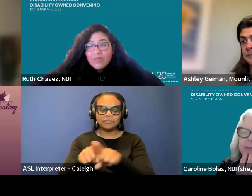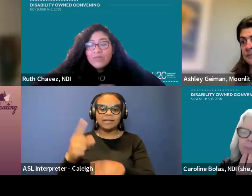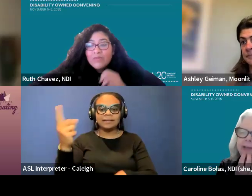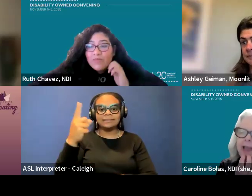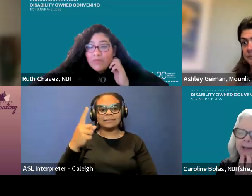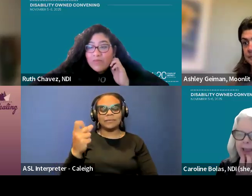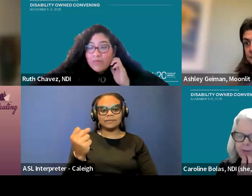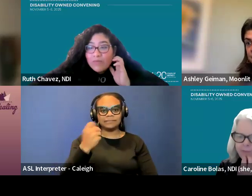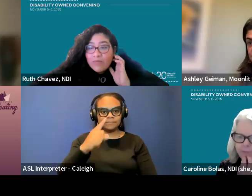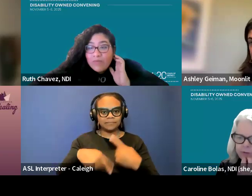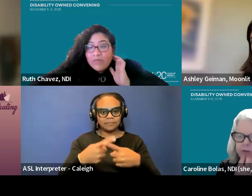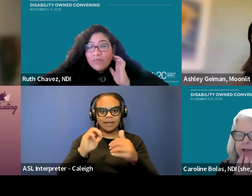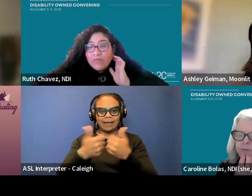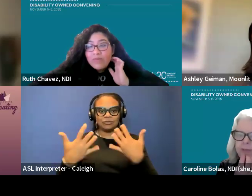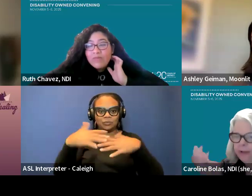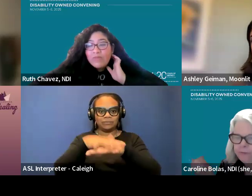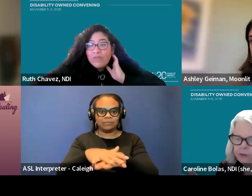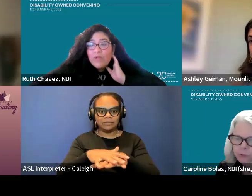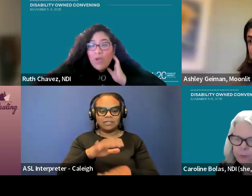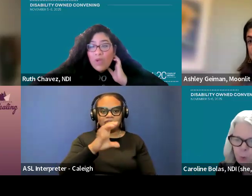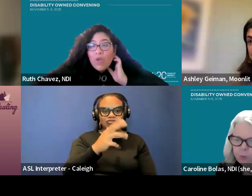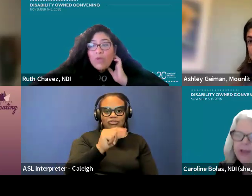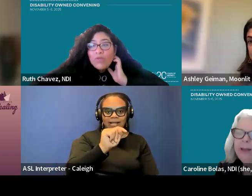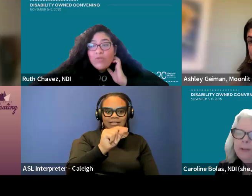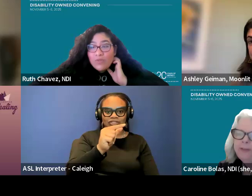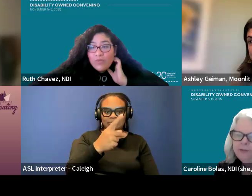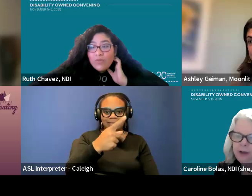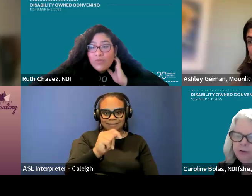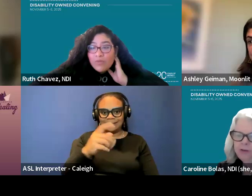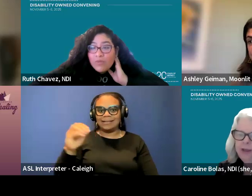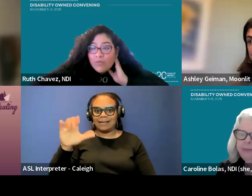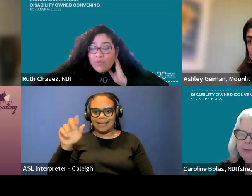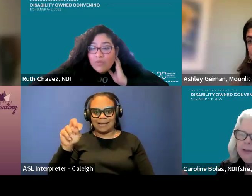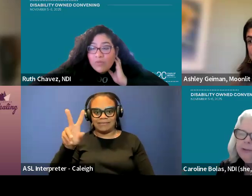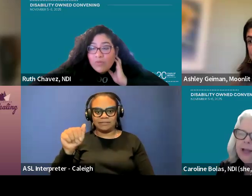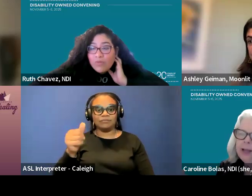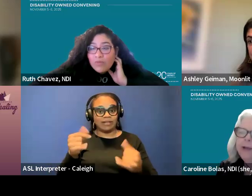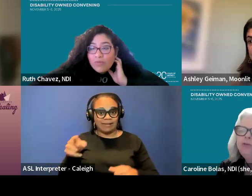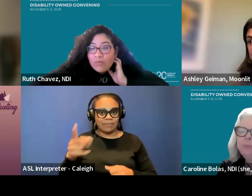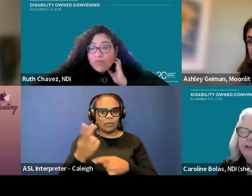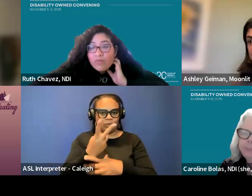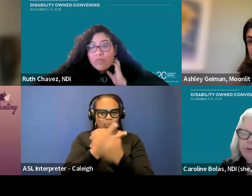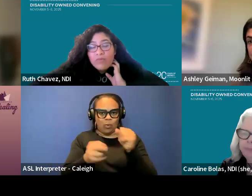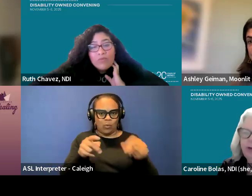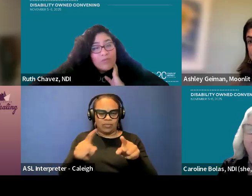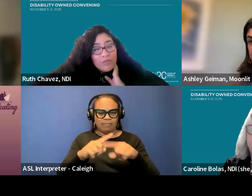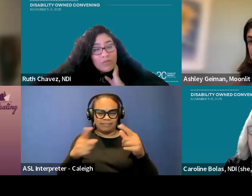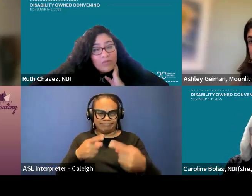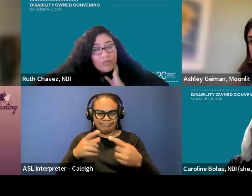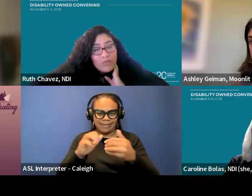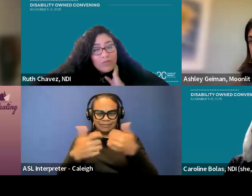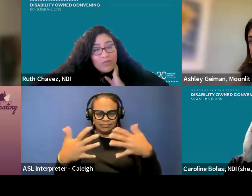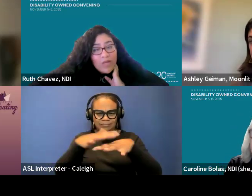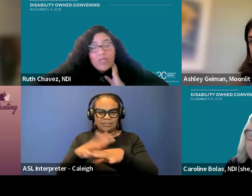integrating ChatGPT and Canva. They currently use both, but they're having a hard time. How do you bring the prompt over